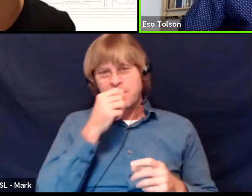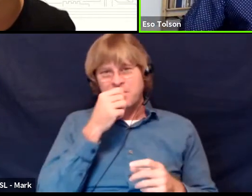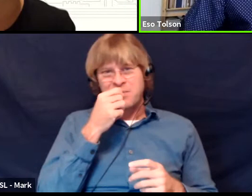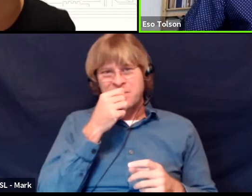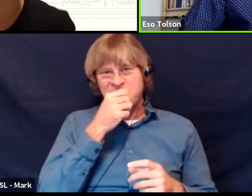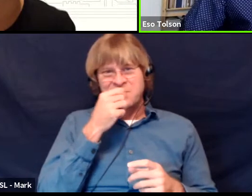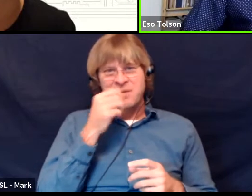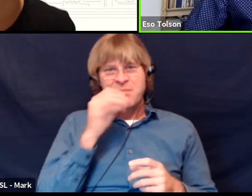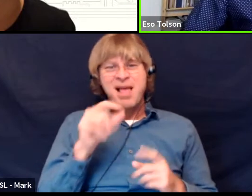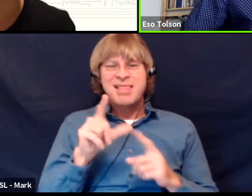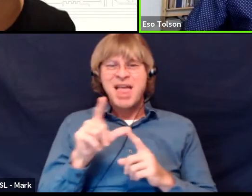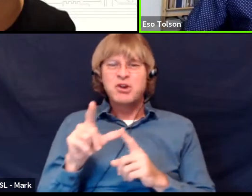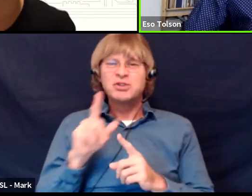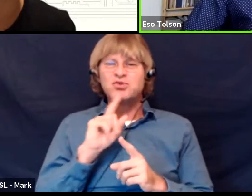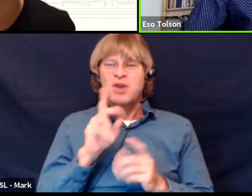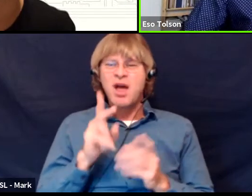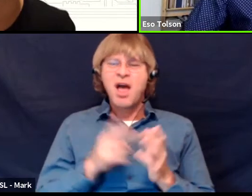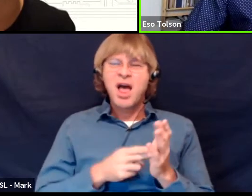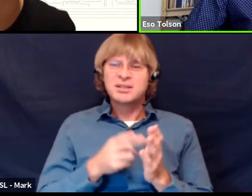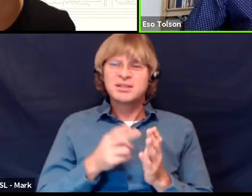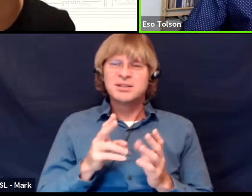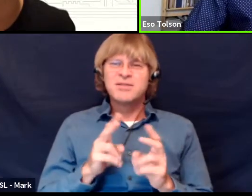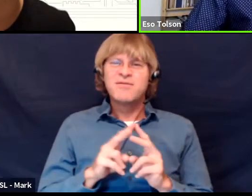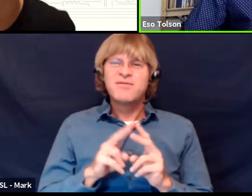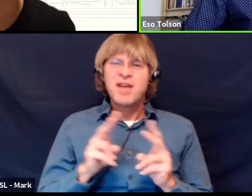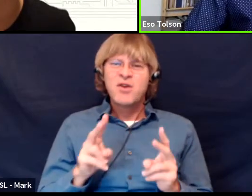But lettering is honestly very,